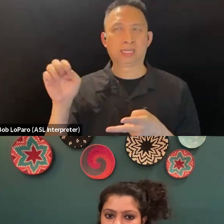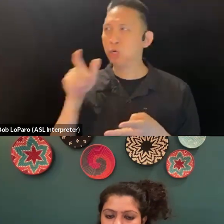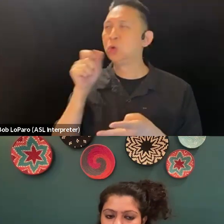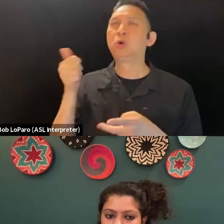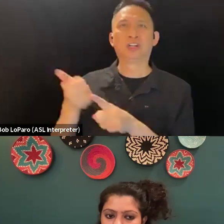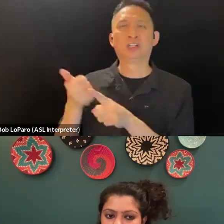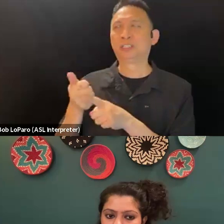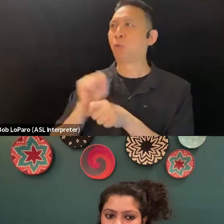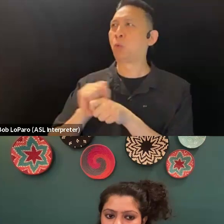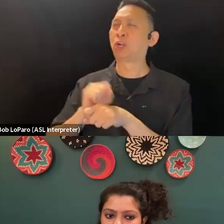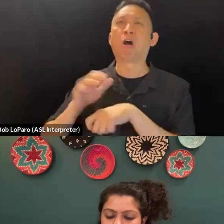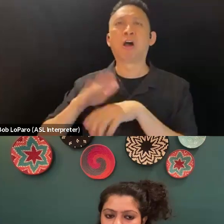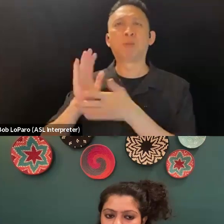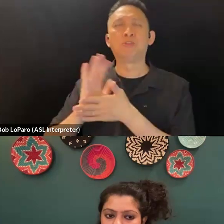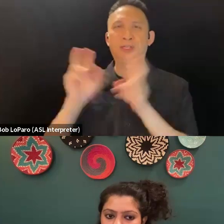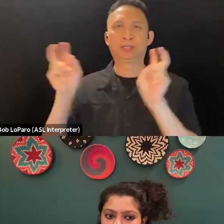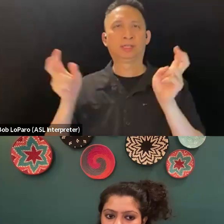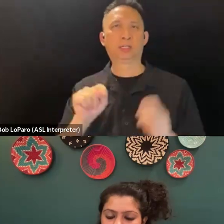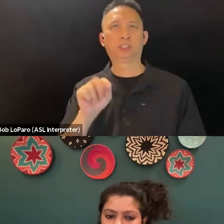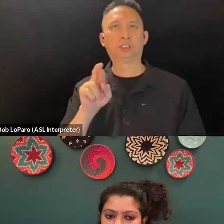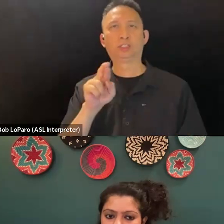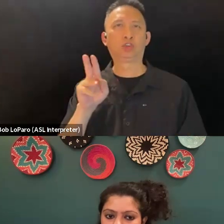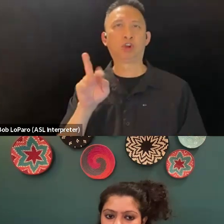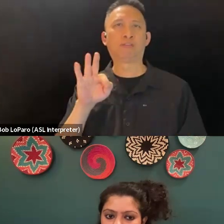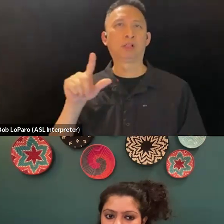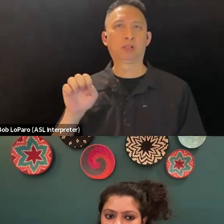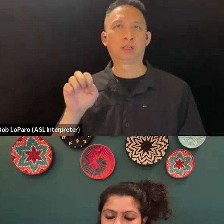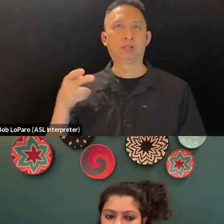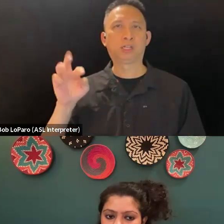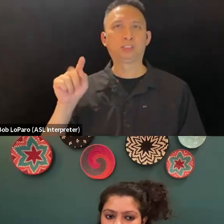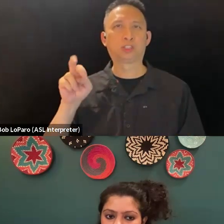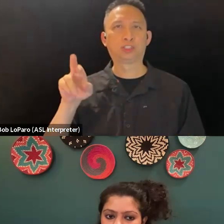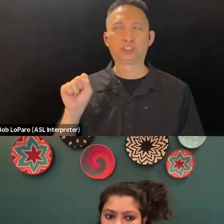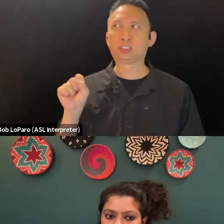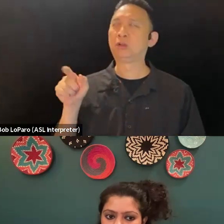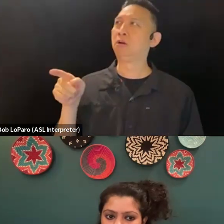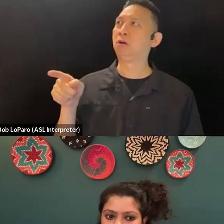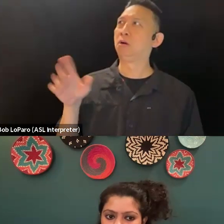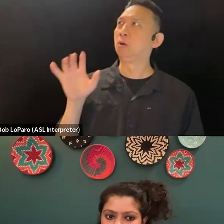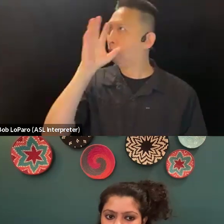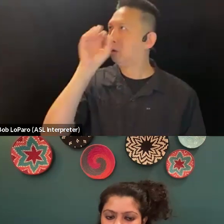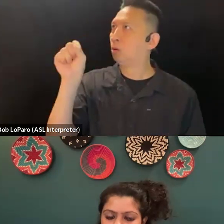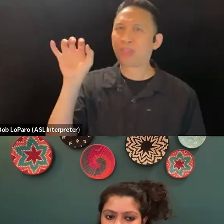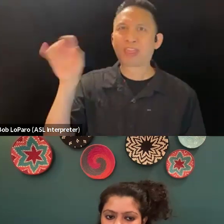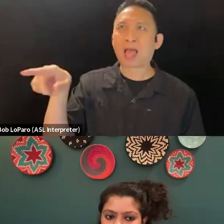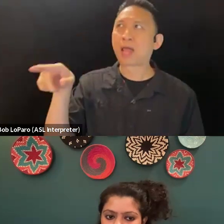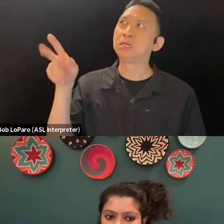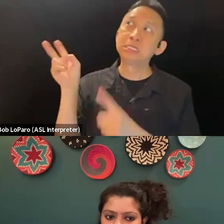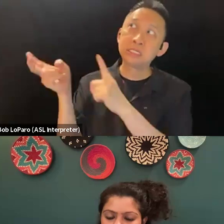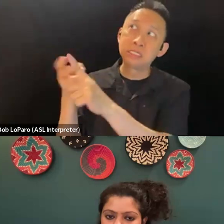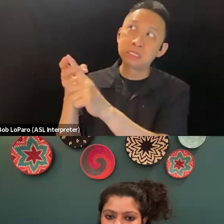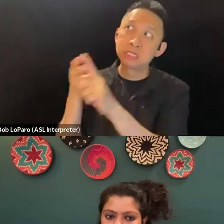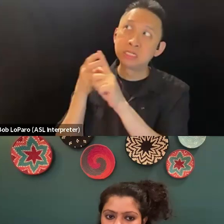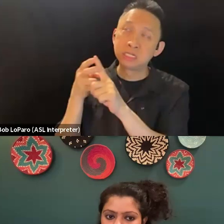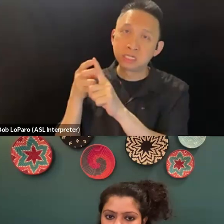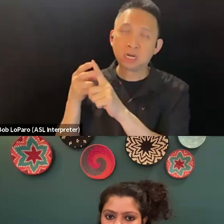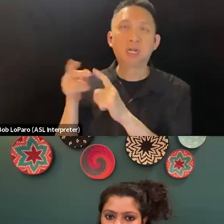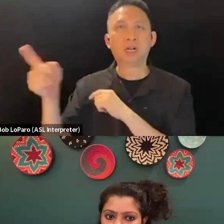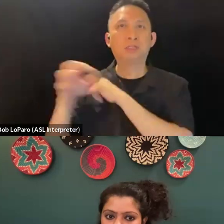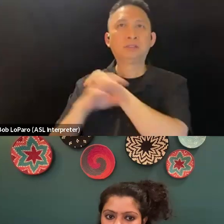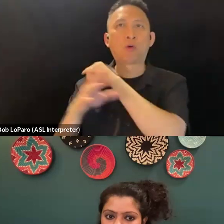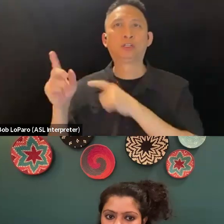the about the social that you're deeply invested in thereafter. But the initial process is this kind of a